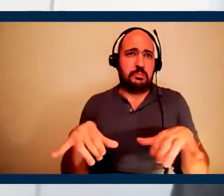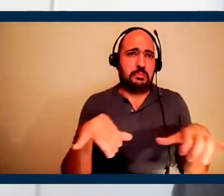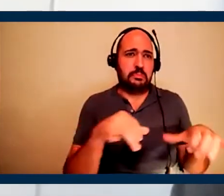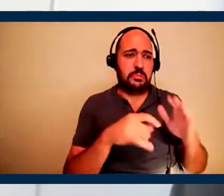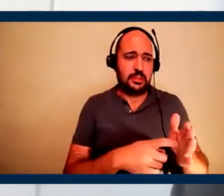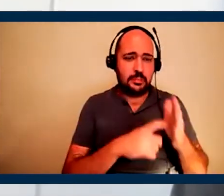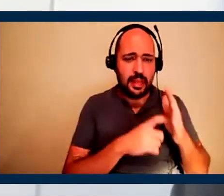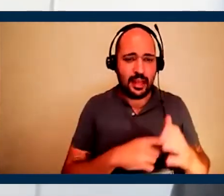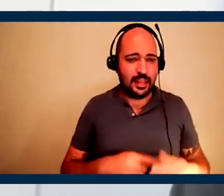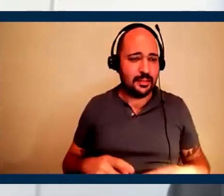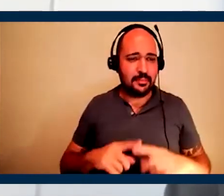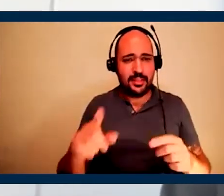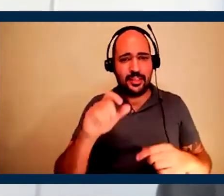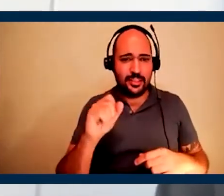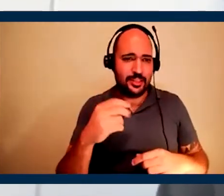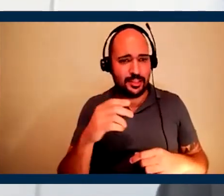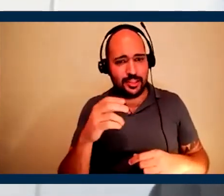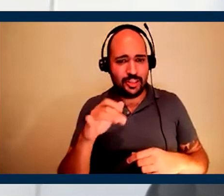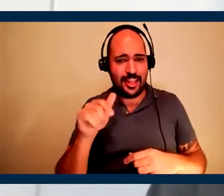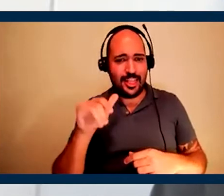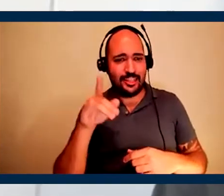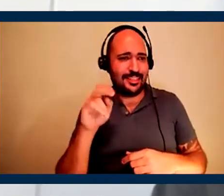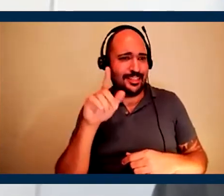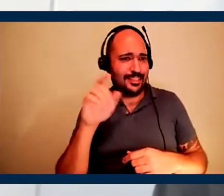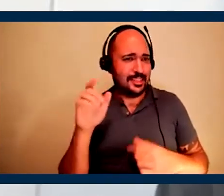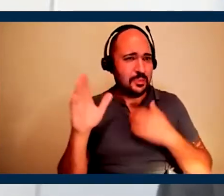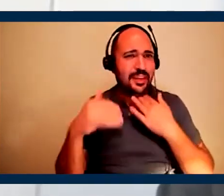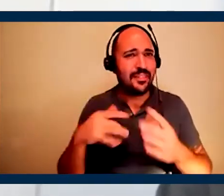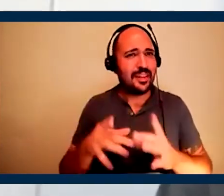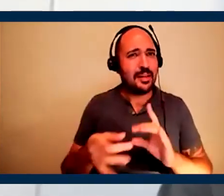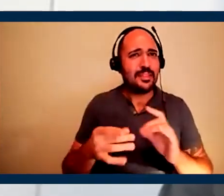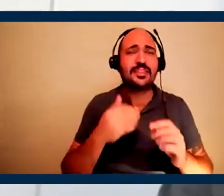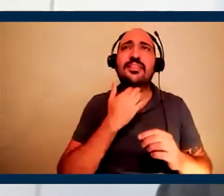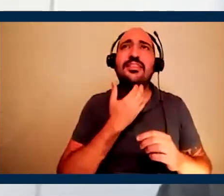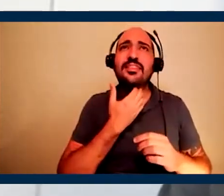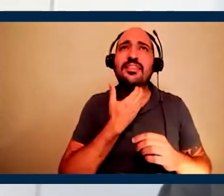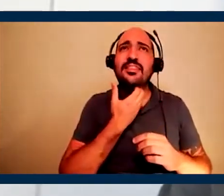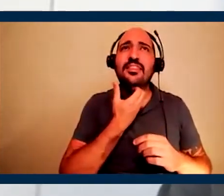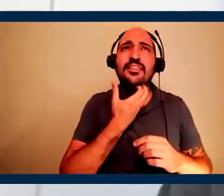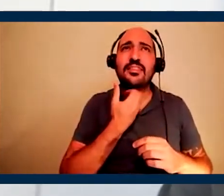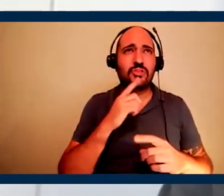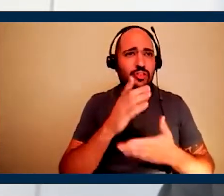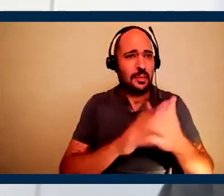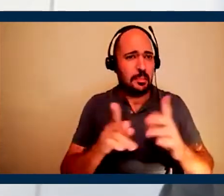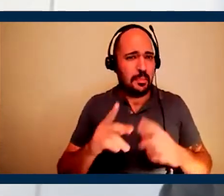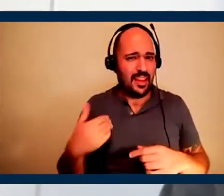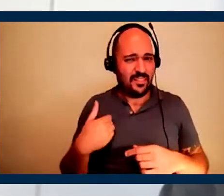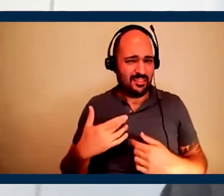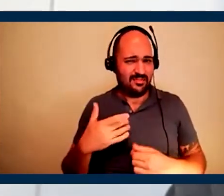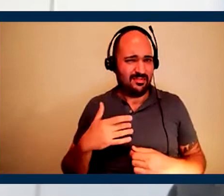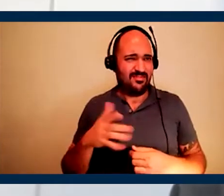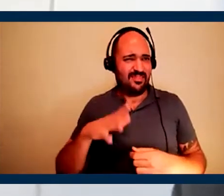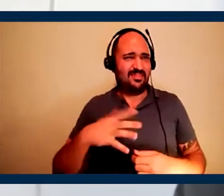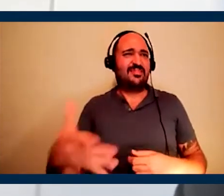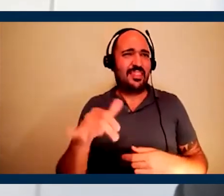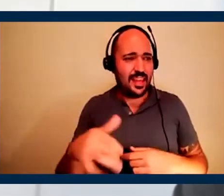Sheila Jackson Lee might have something to say about that, right? There might be some folks who have some feelings about that, but we want the same thing that everybody wants. We want